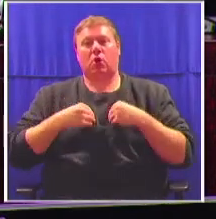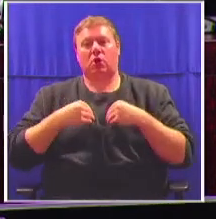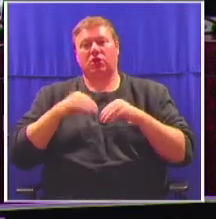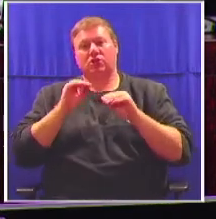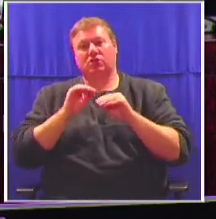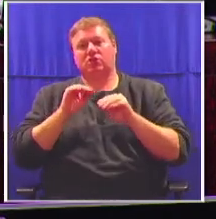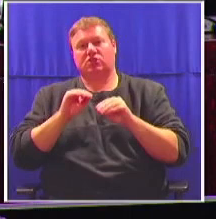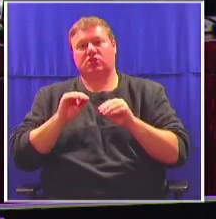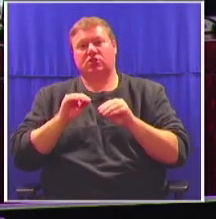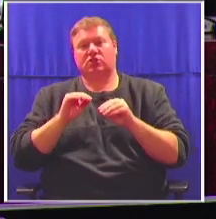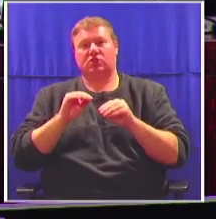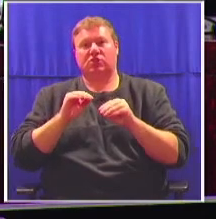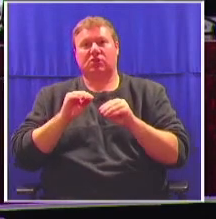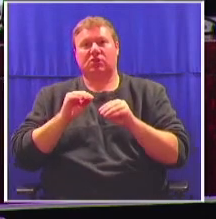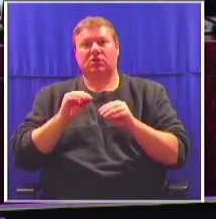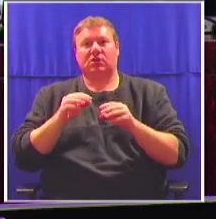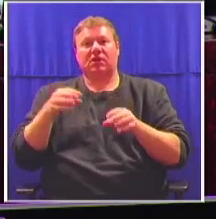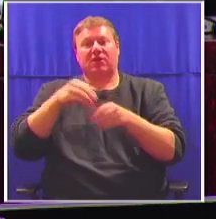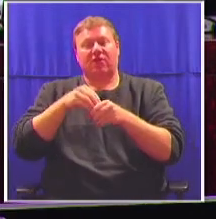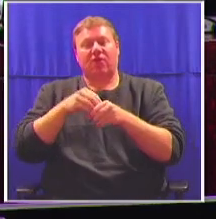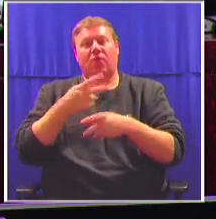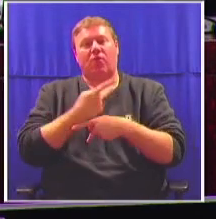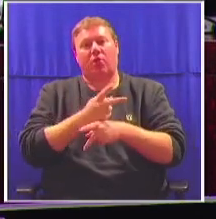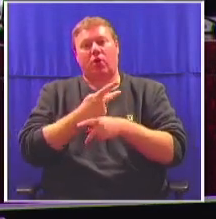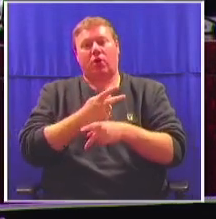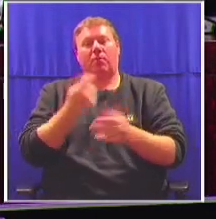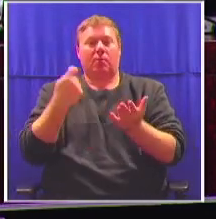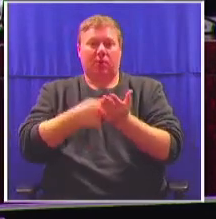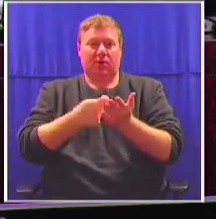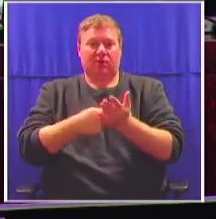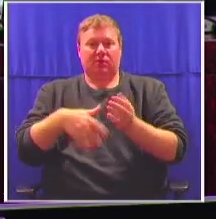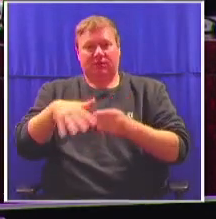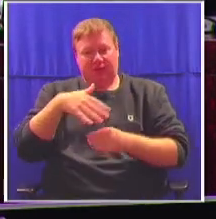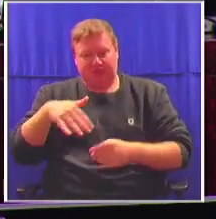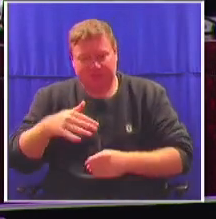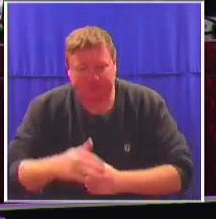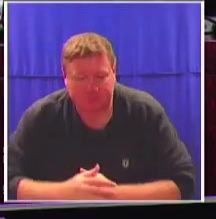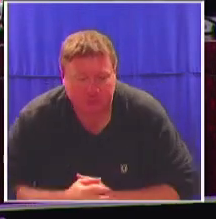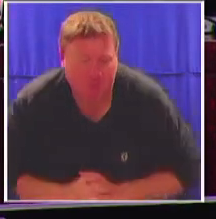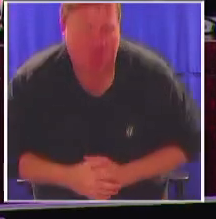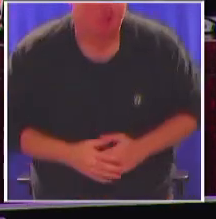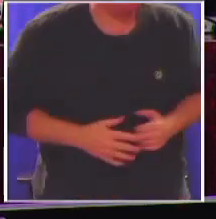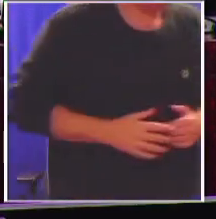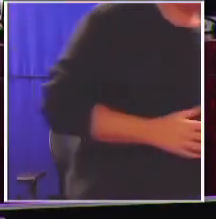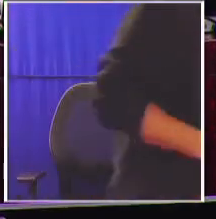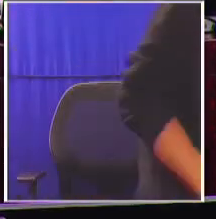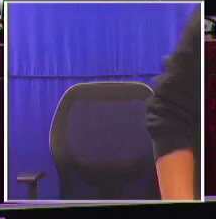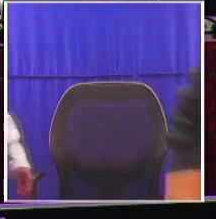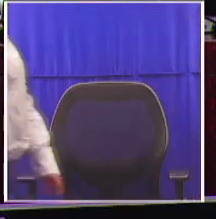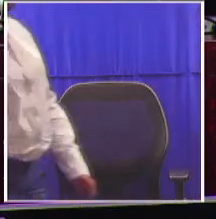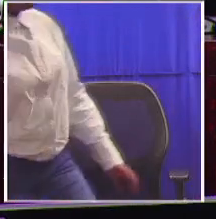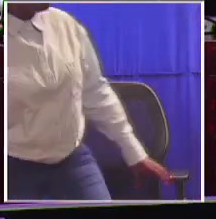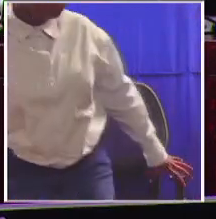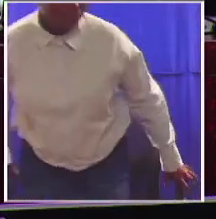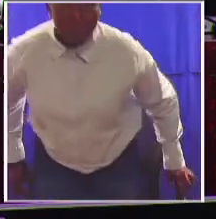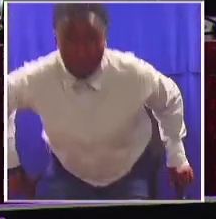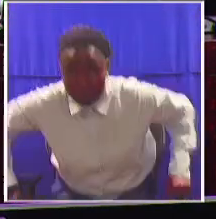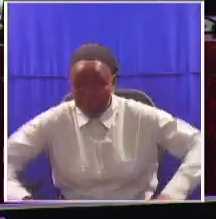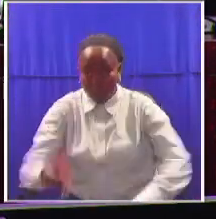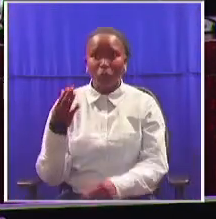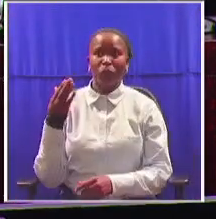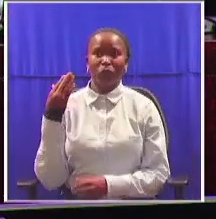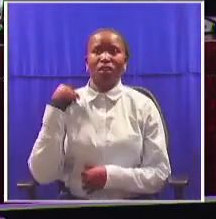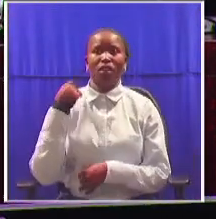the public and procurement space. Over the last financial year, the IDC has